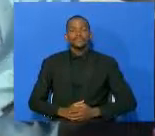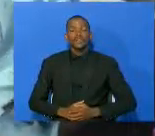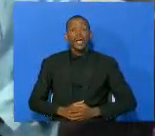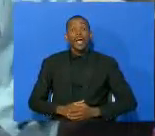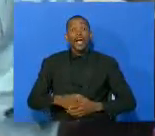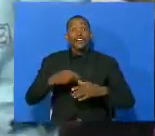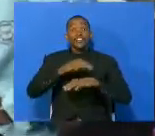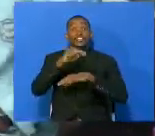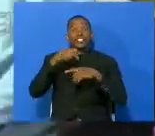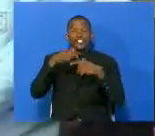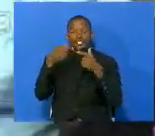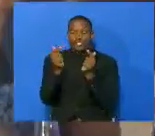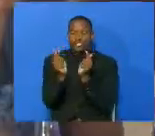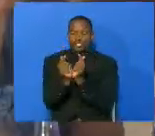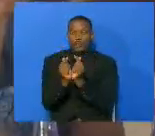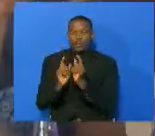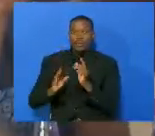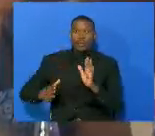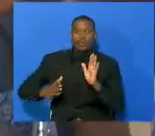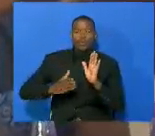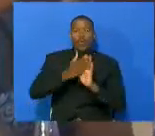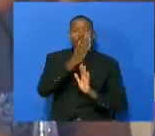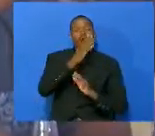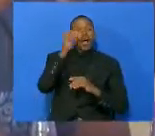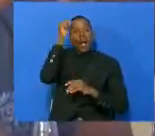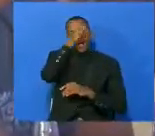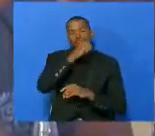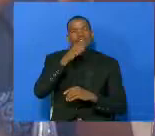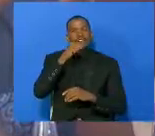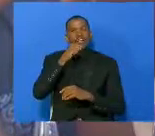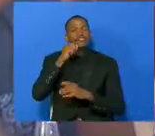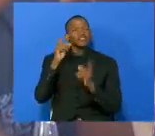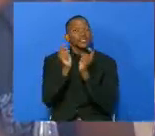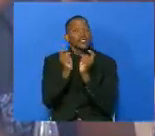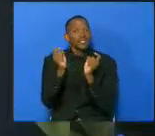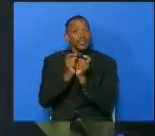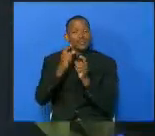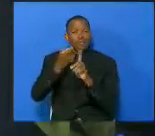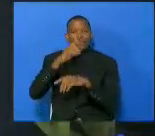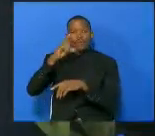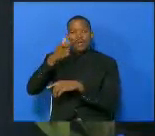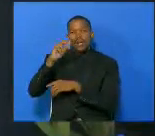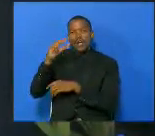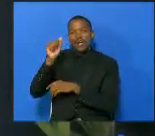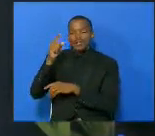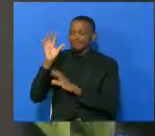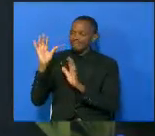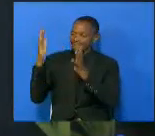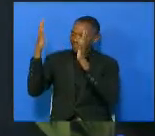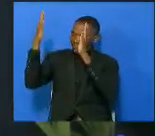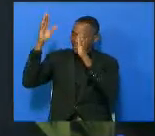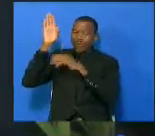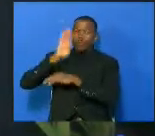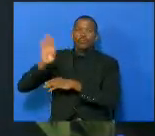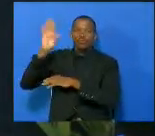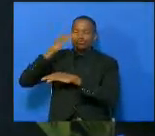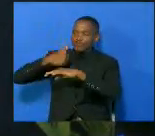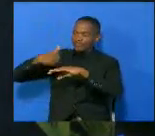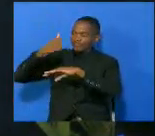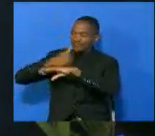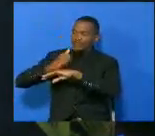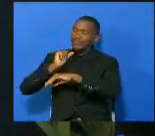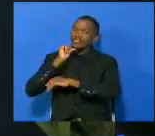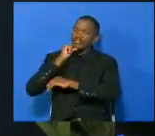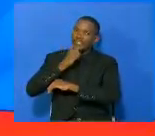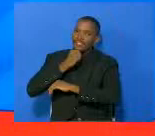Setlhopha se se neng se ile kwa dikgaisanong tsa Africa Games kwa Accra, Ghana sa kgoletse go emela lefatshe leno ka botswapelo le ka